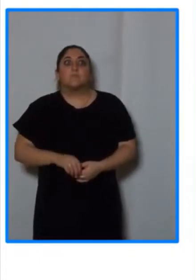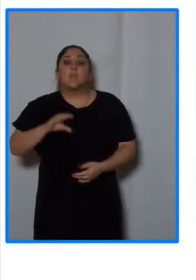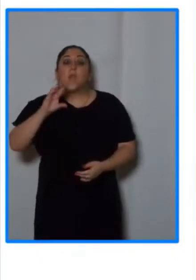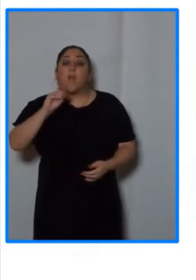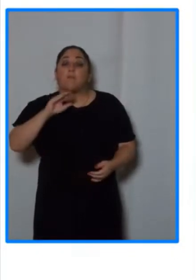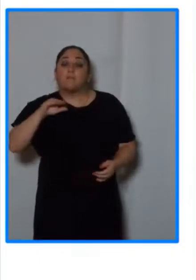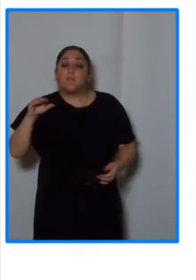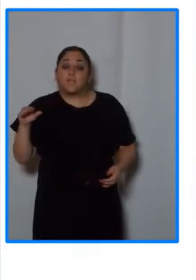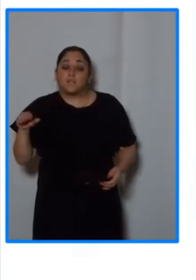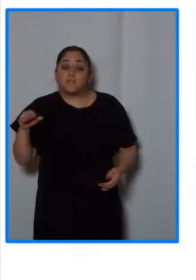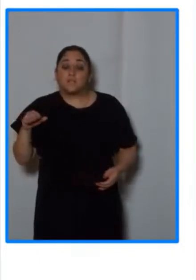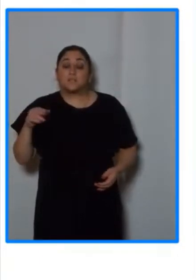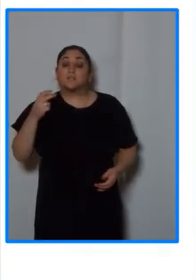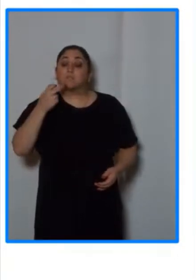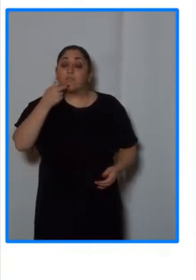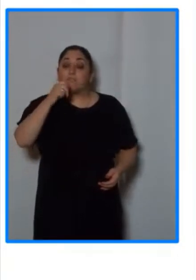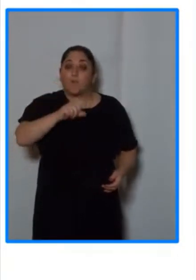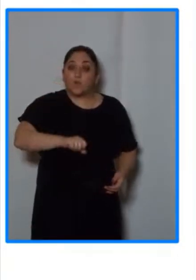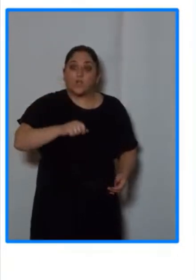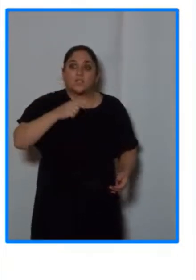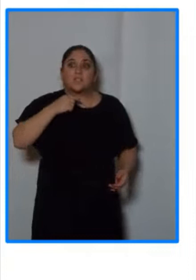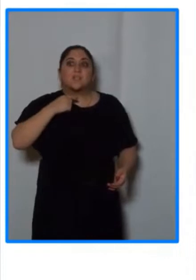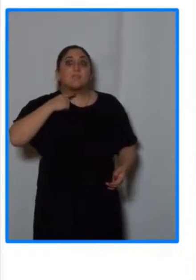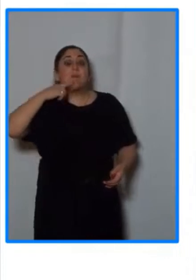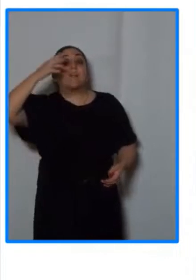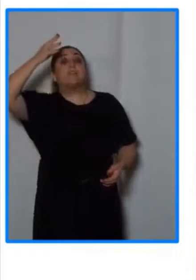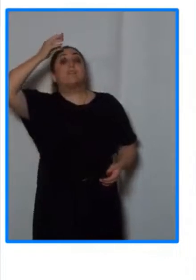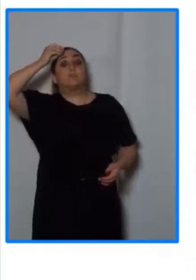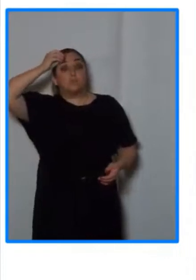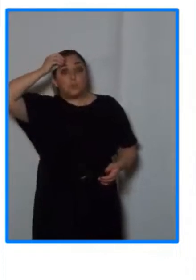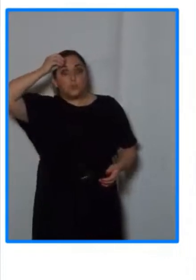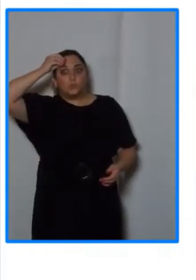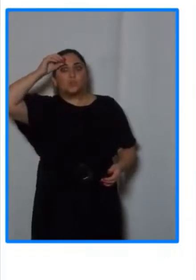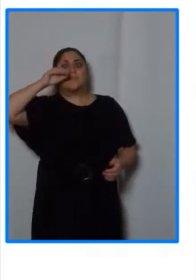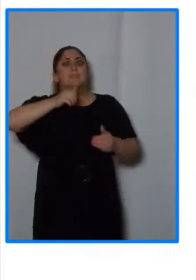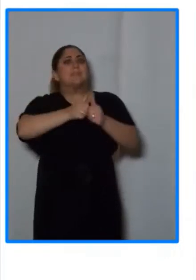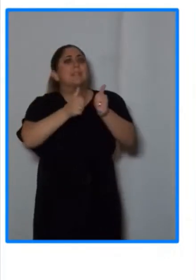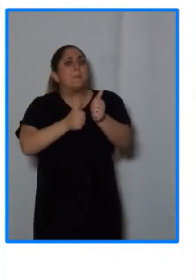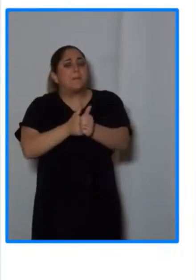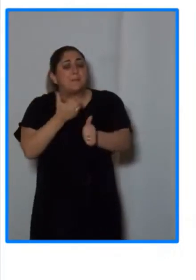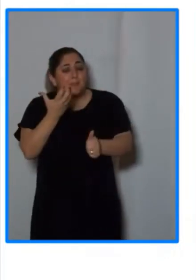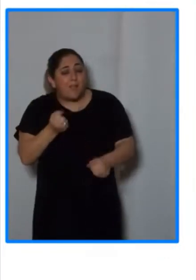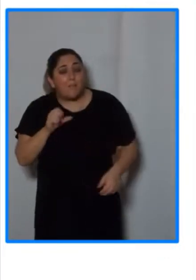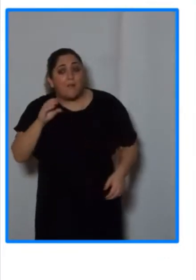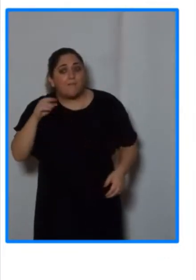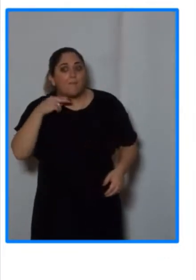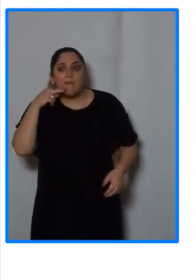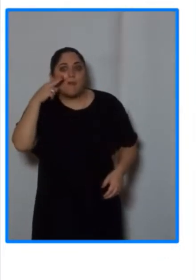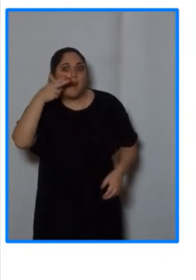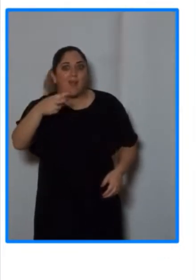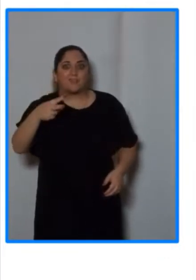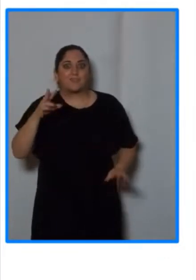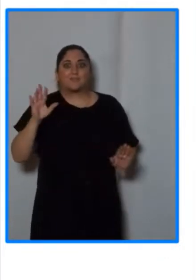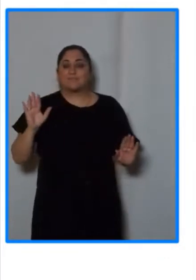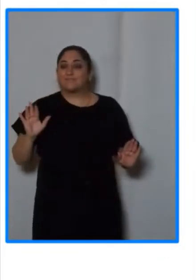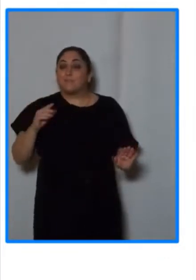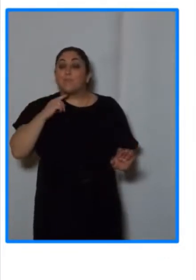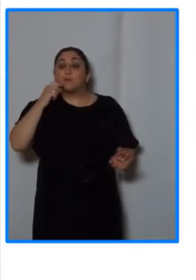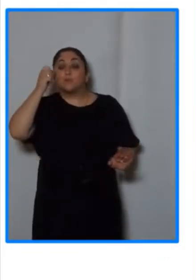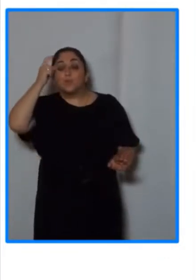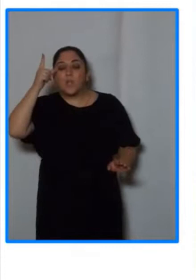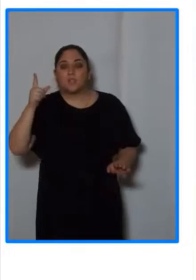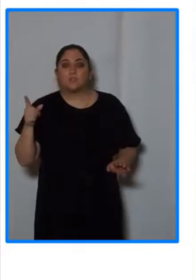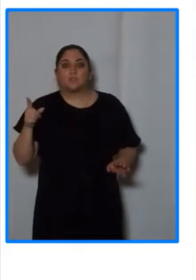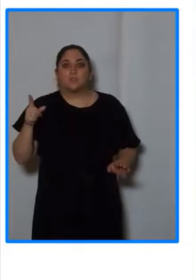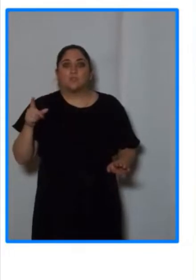Unfortunately, a lot of organizations do really not understand the scope of disability market. If you try to close your